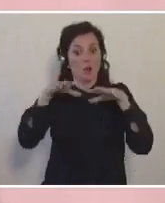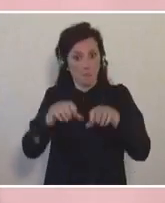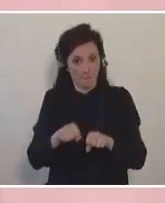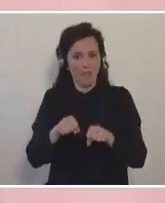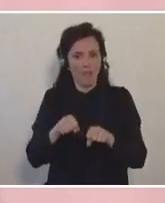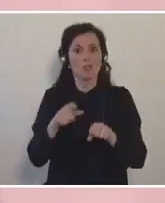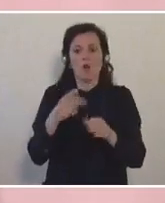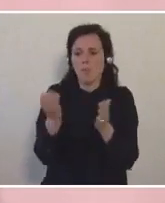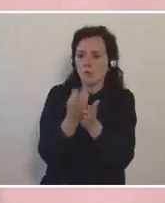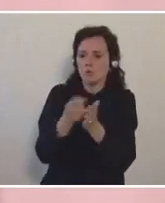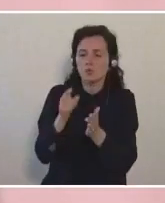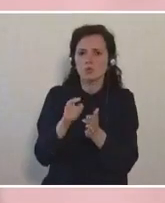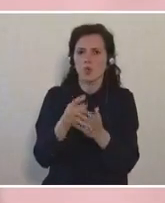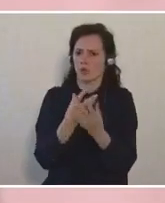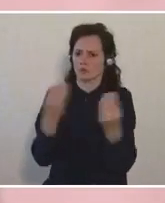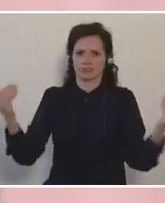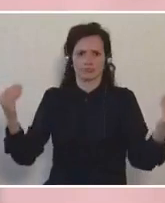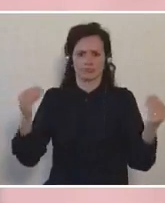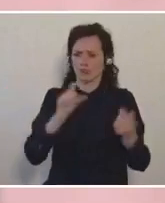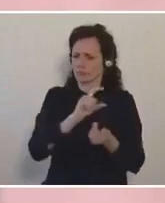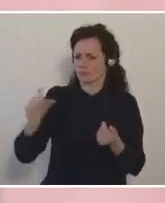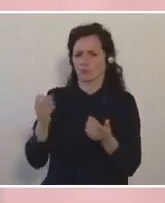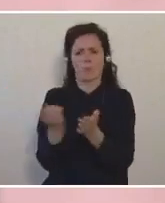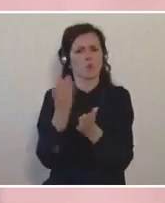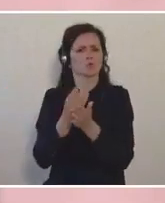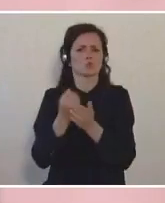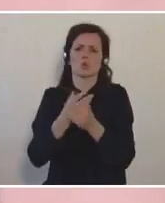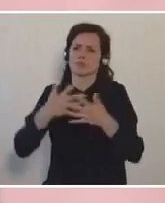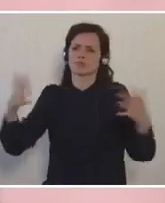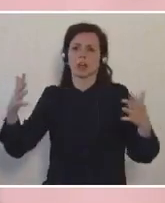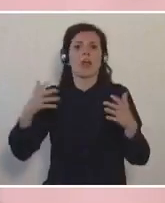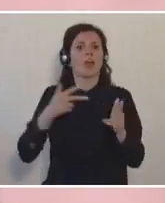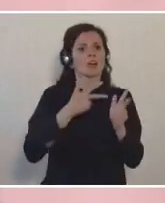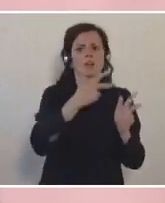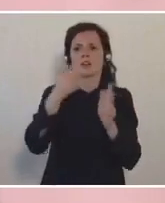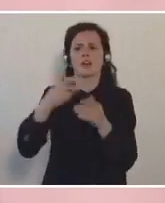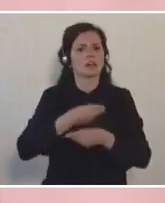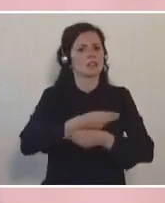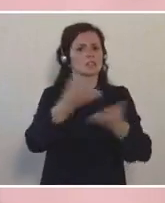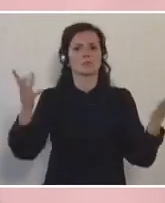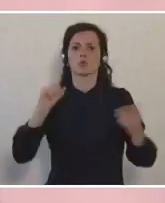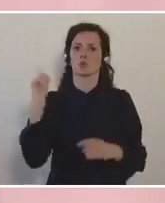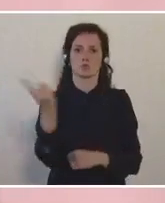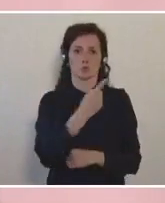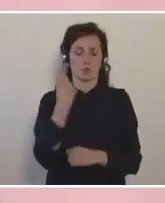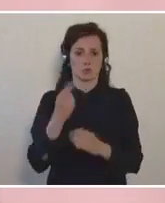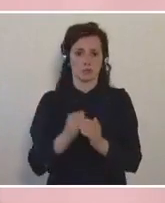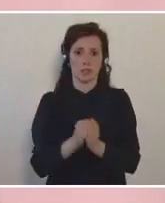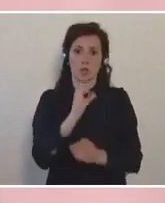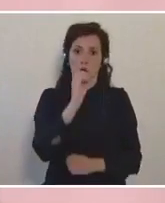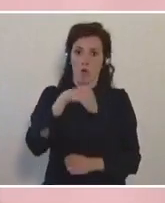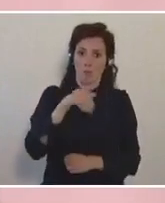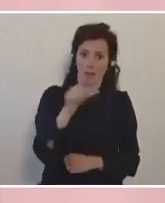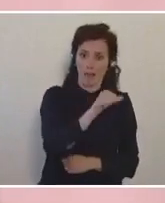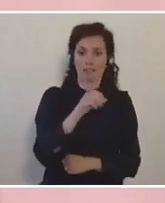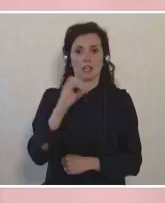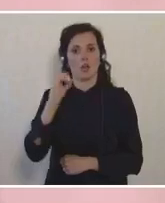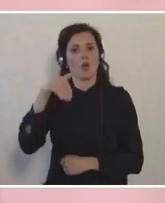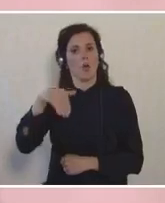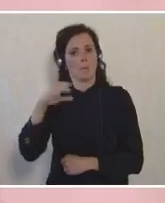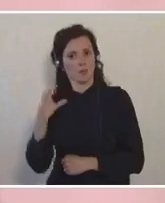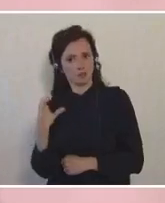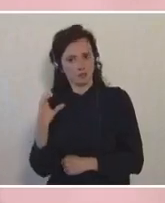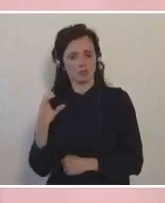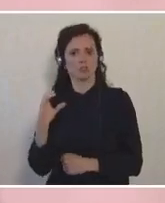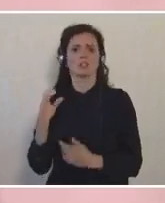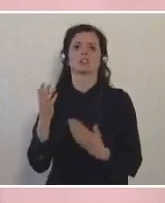everybody. So WTO, WHO, the World Health Organization as well, there was a pledge